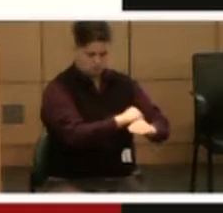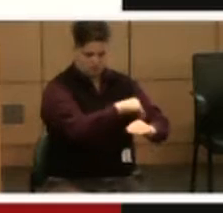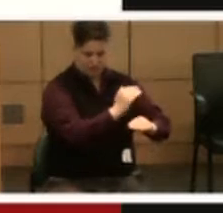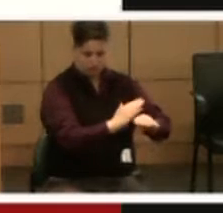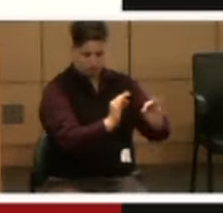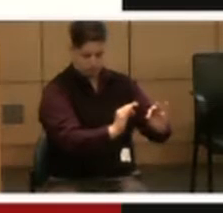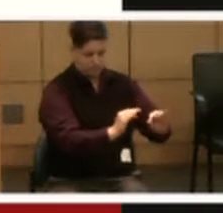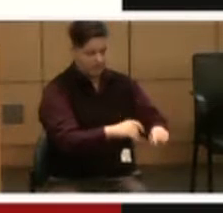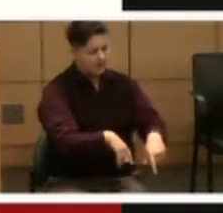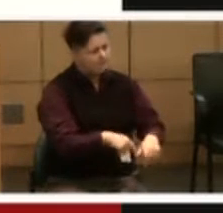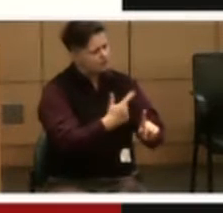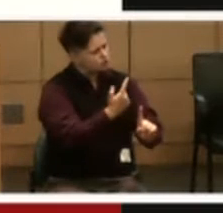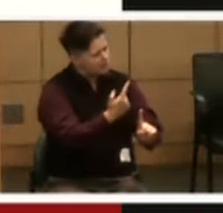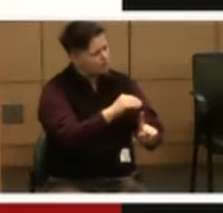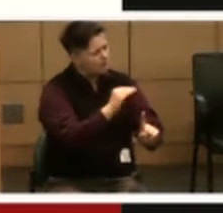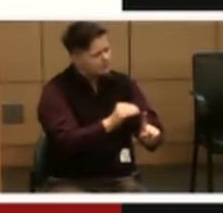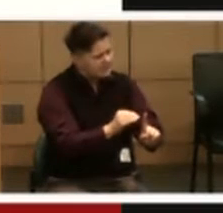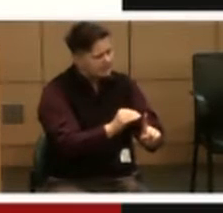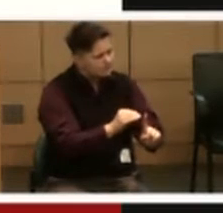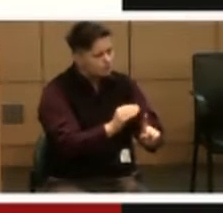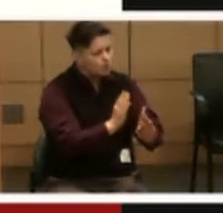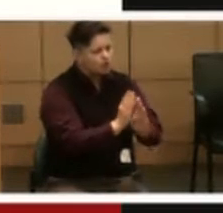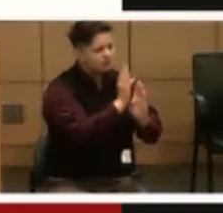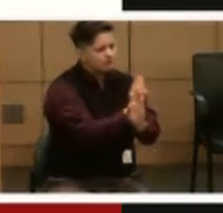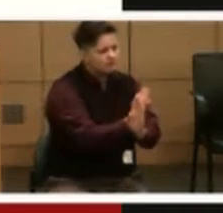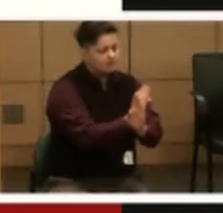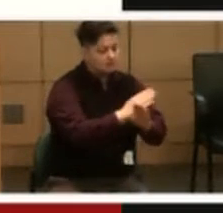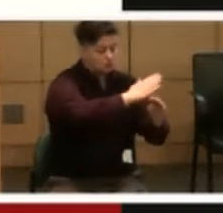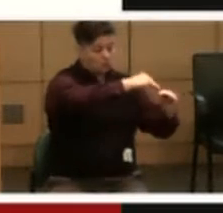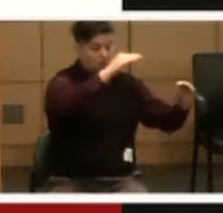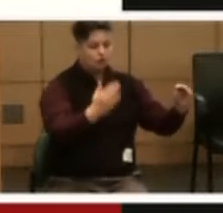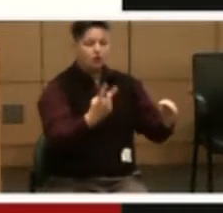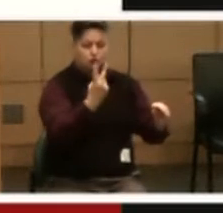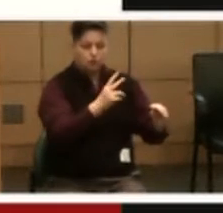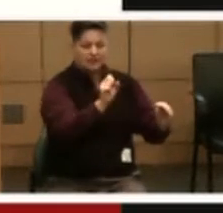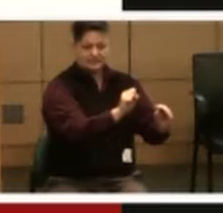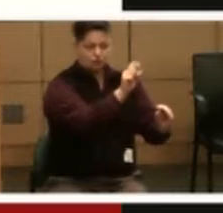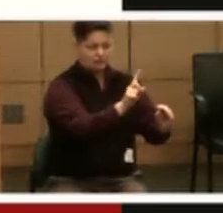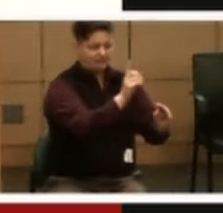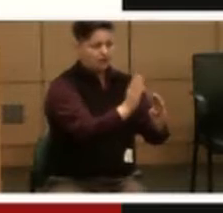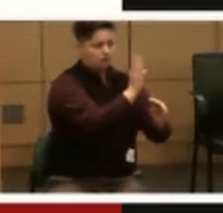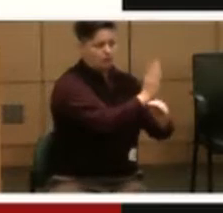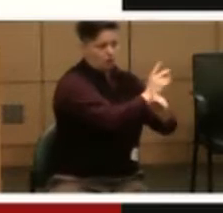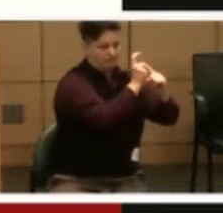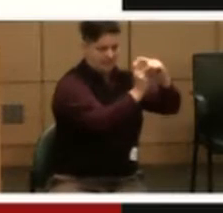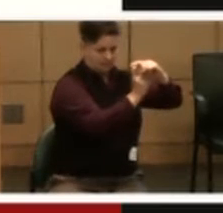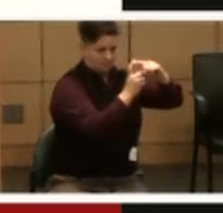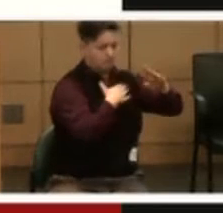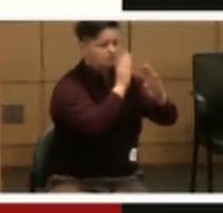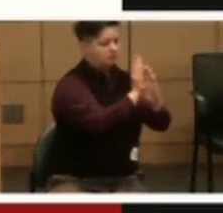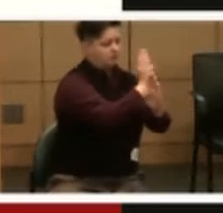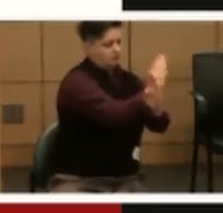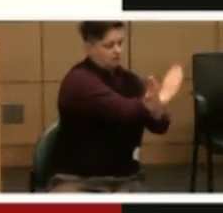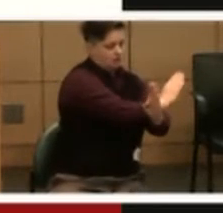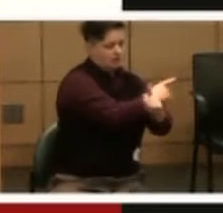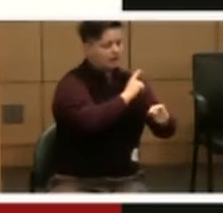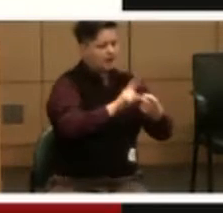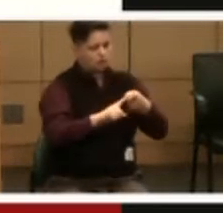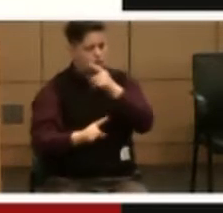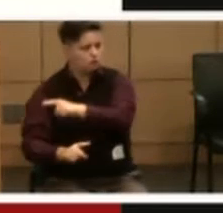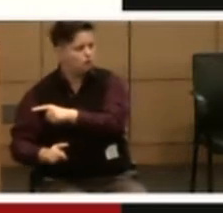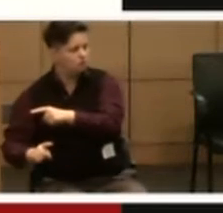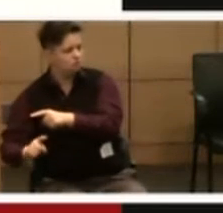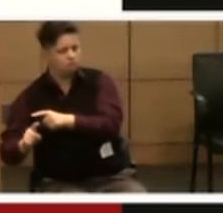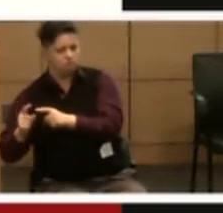were delayed, two standard deviations below the mean, versus 4% among those for normal hearing.